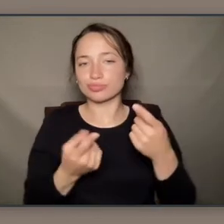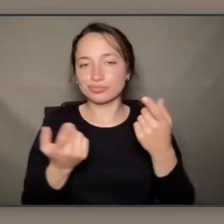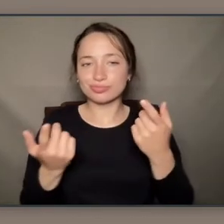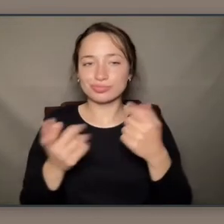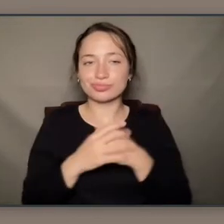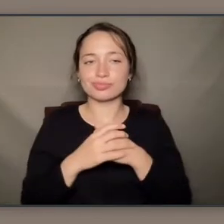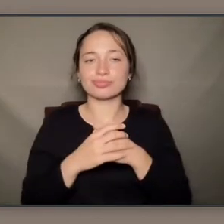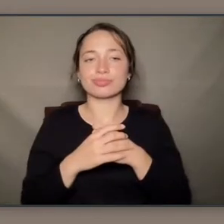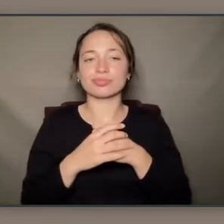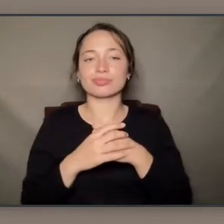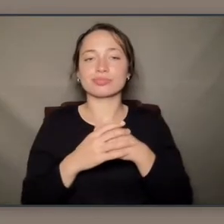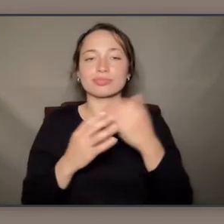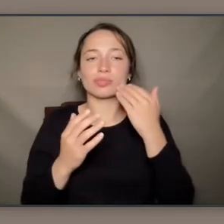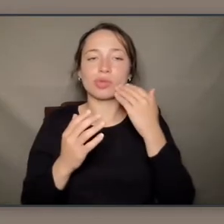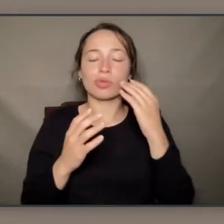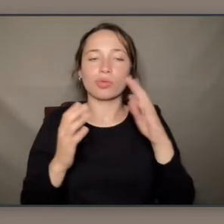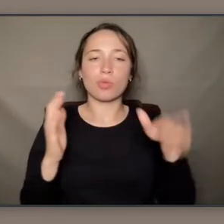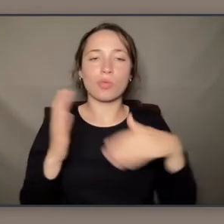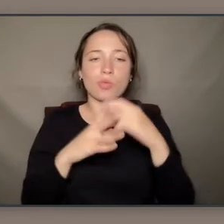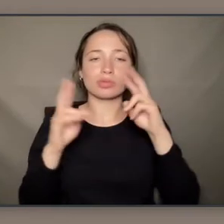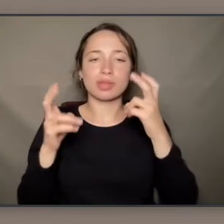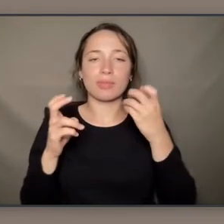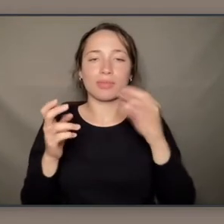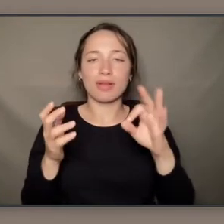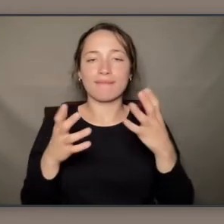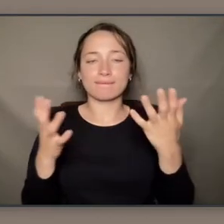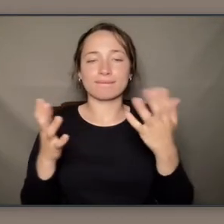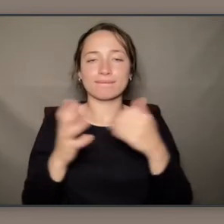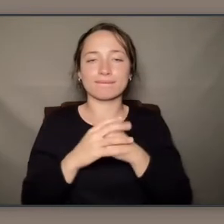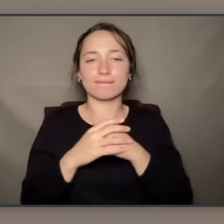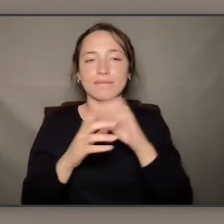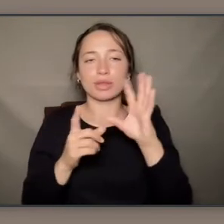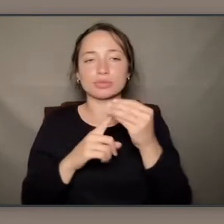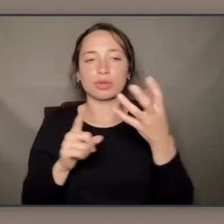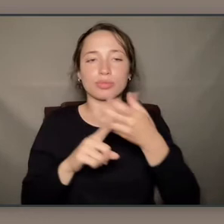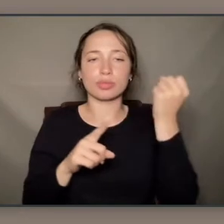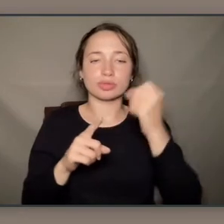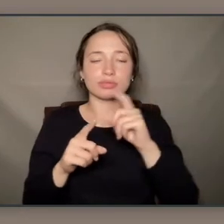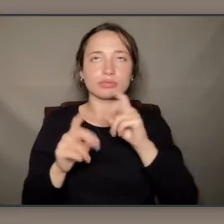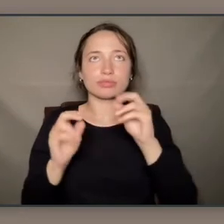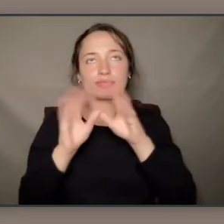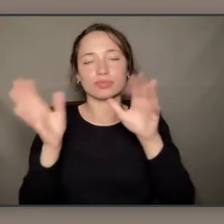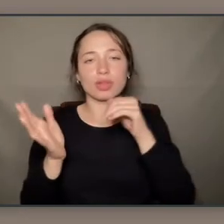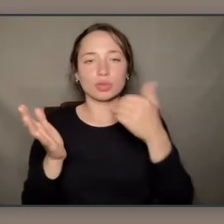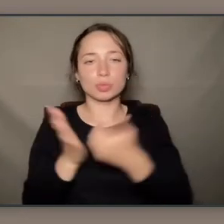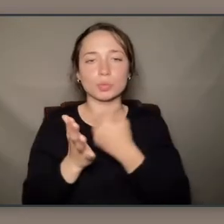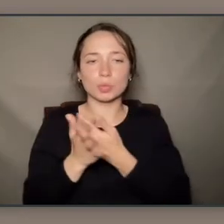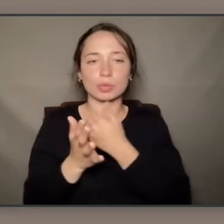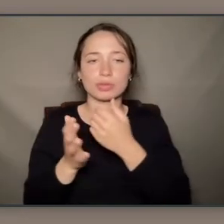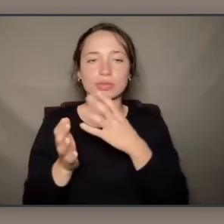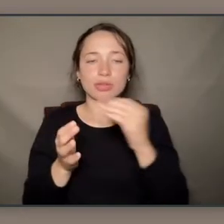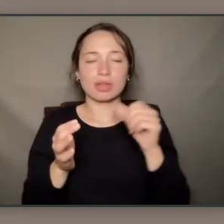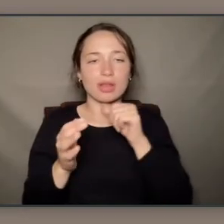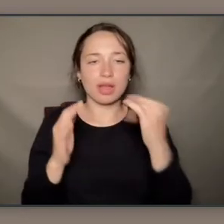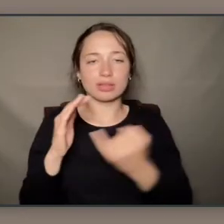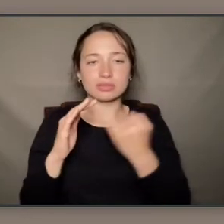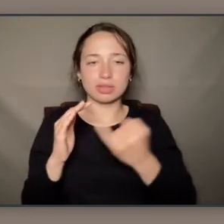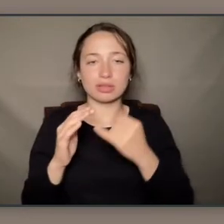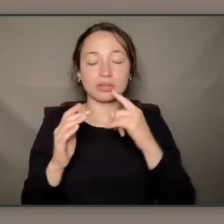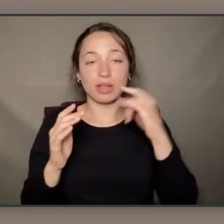nowadays. You know, with this whole topic of cultural appropriation is obviously not new, and it's